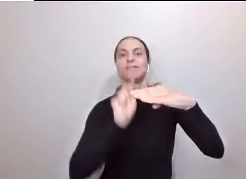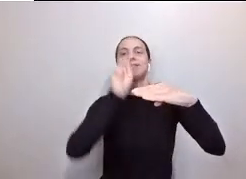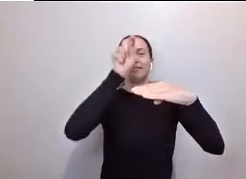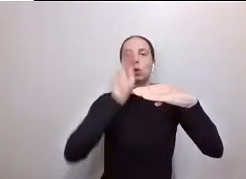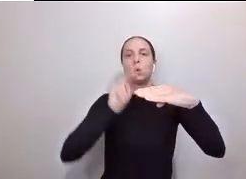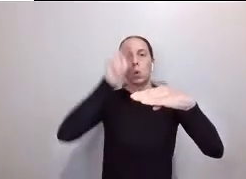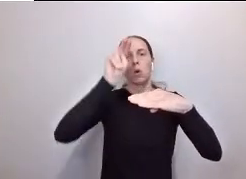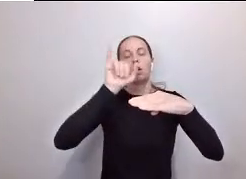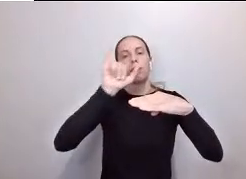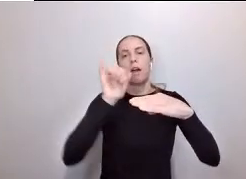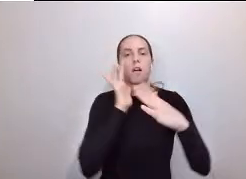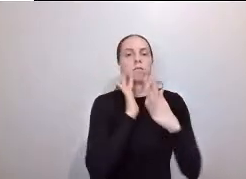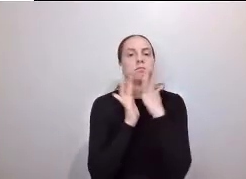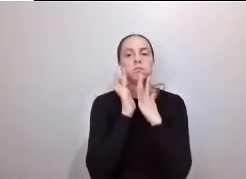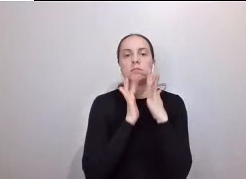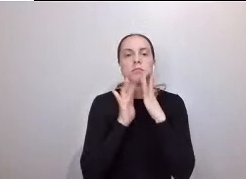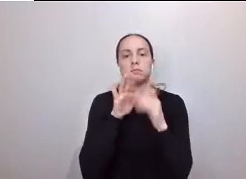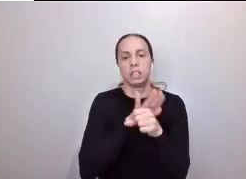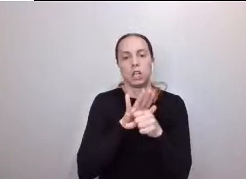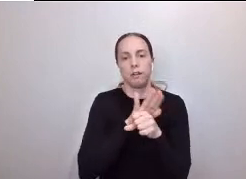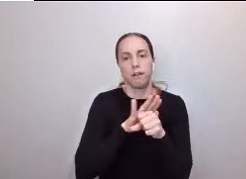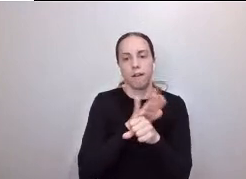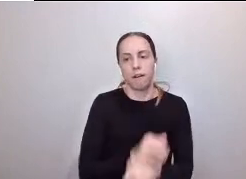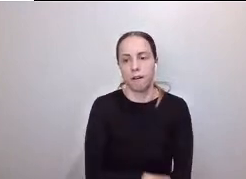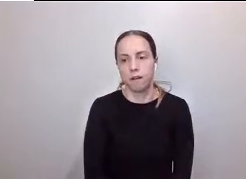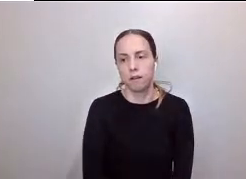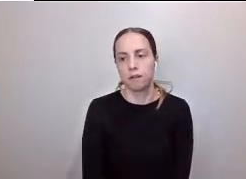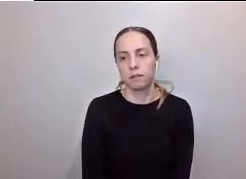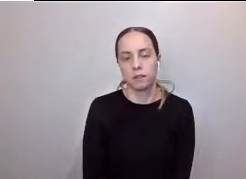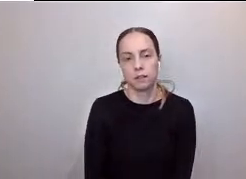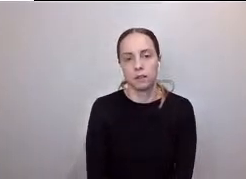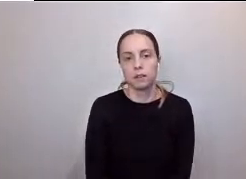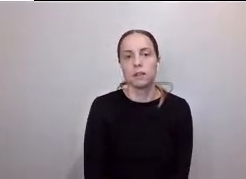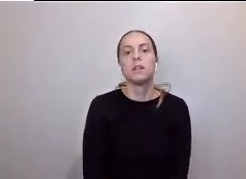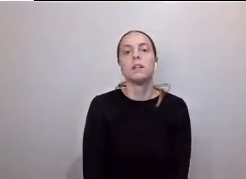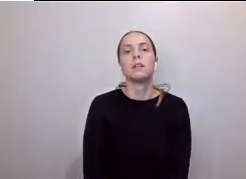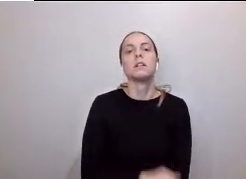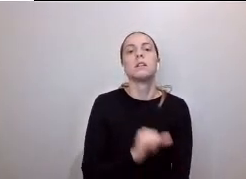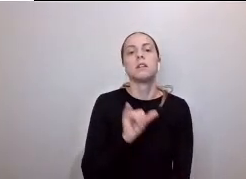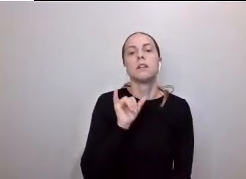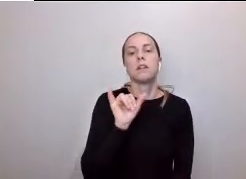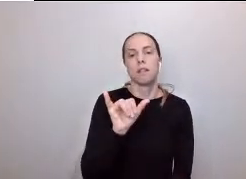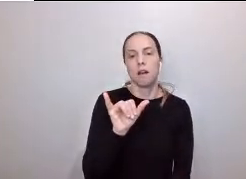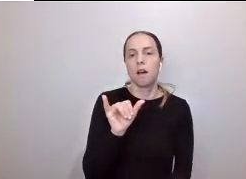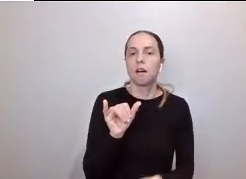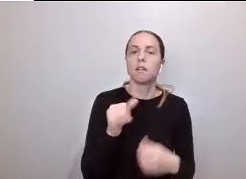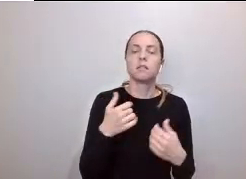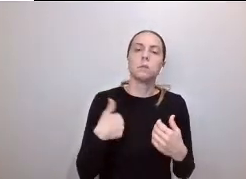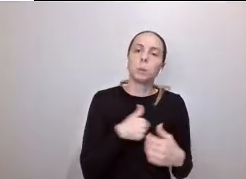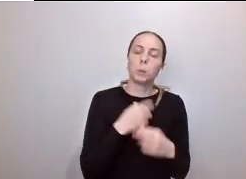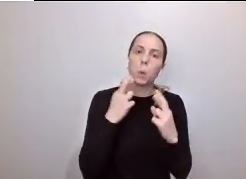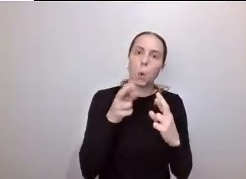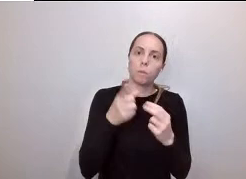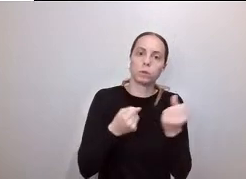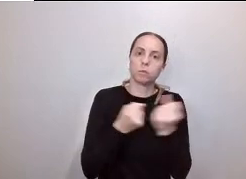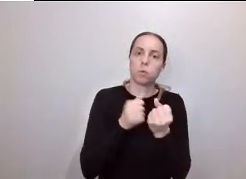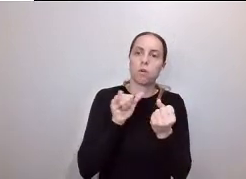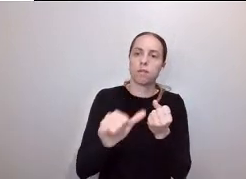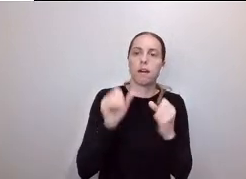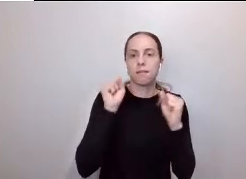hope that you all will support this amazing work that community leaders are bringing forward in our community to be able to help